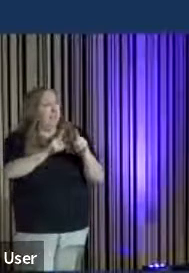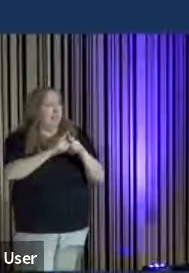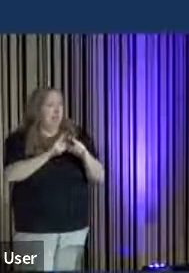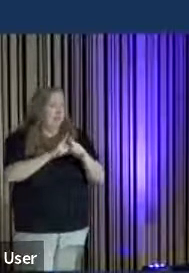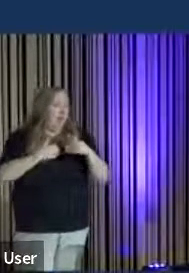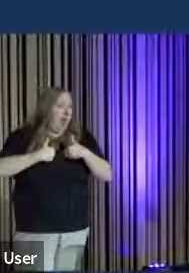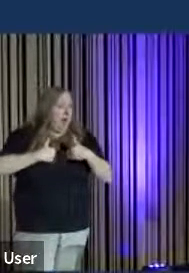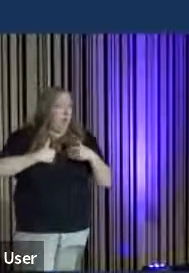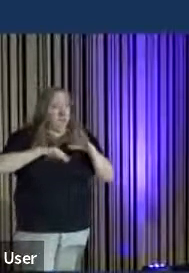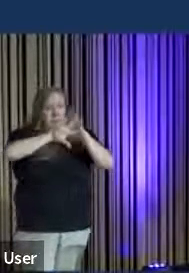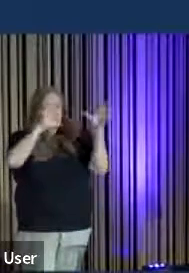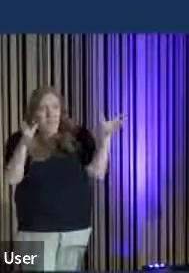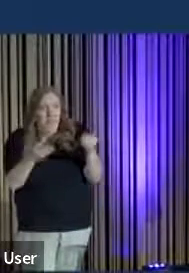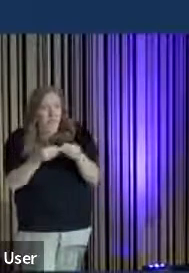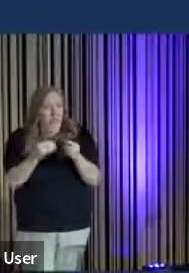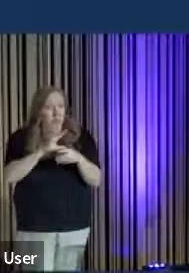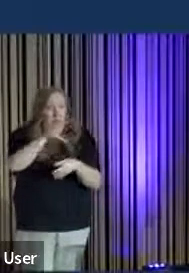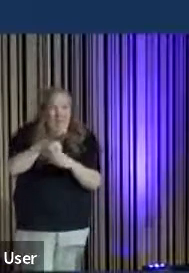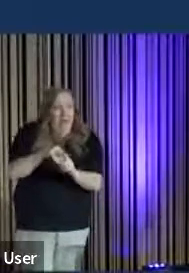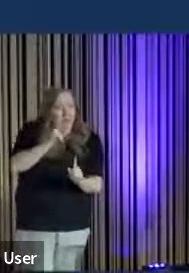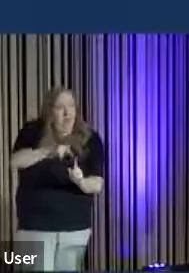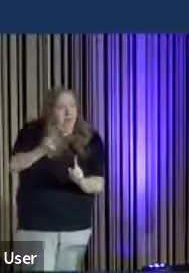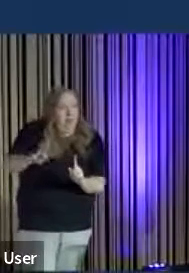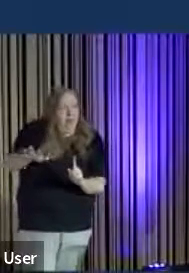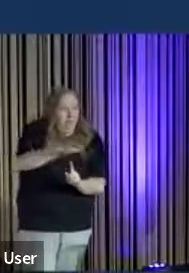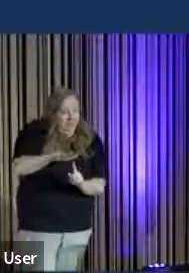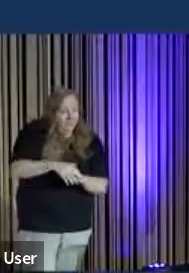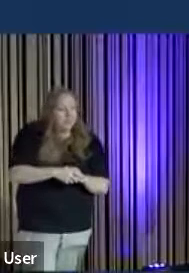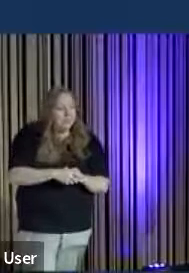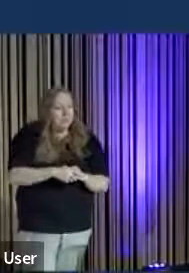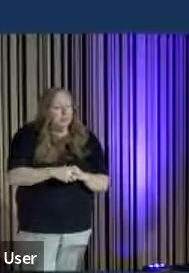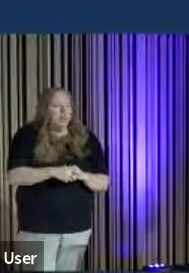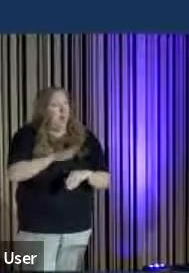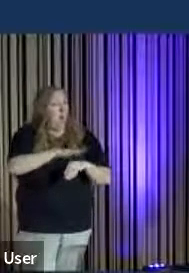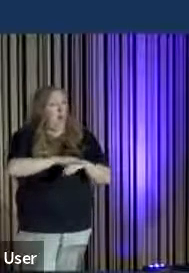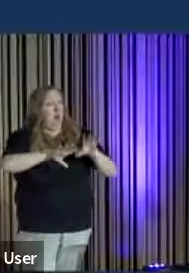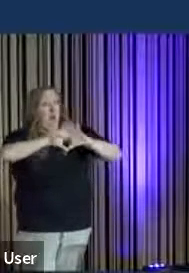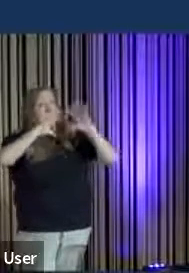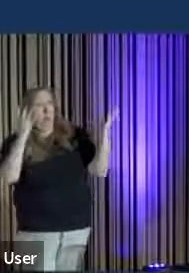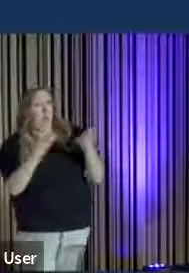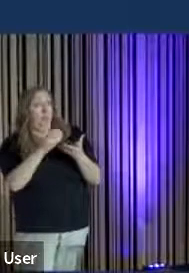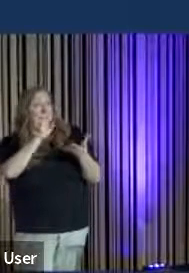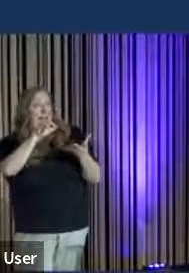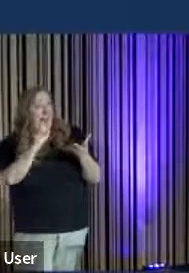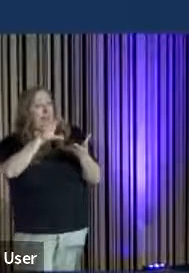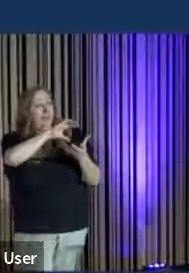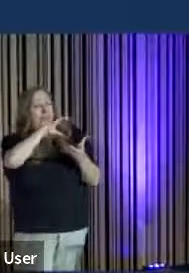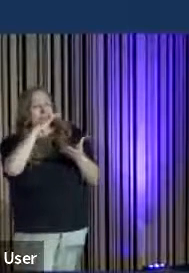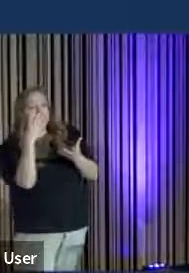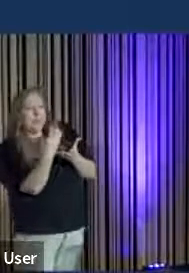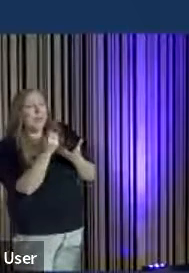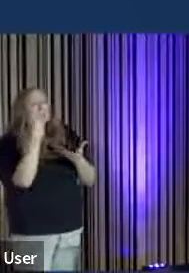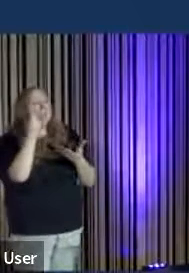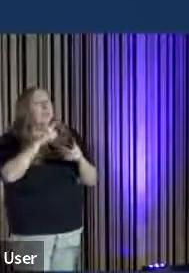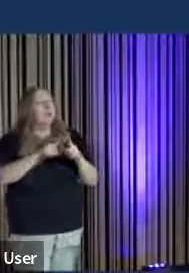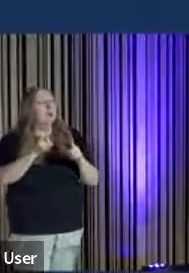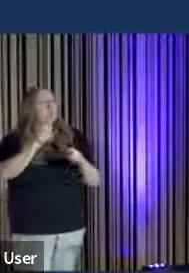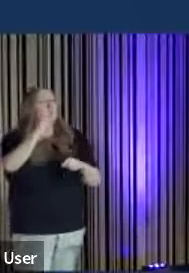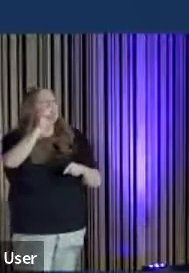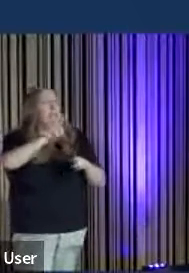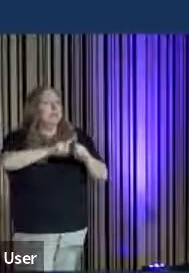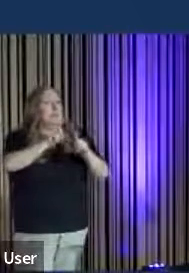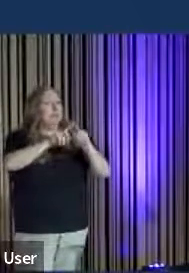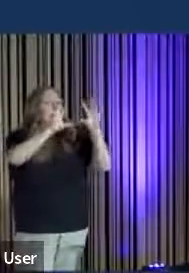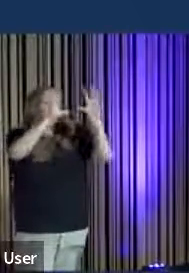organisms within this planktonic world at a global scale. And you can see that for 6 major groups of plankton in